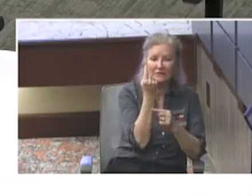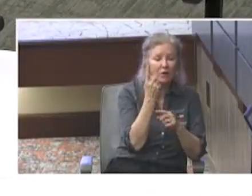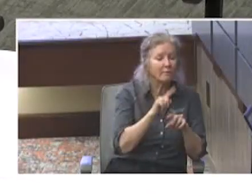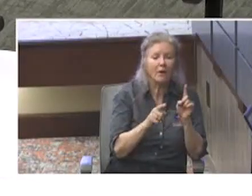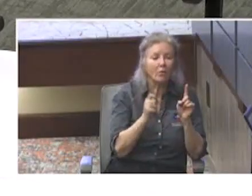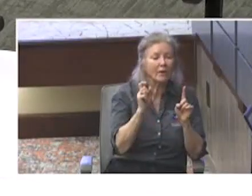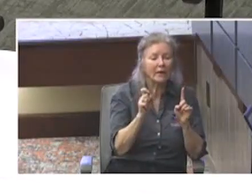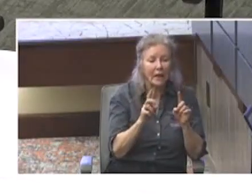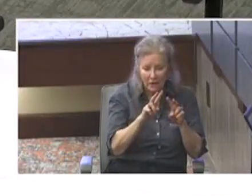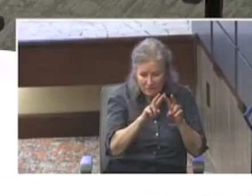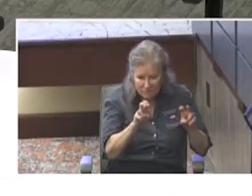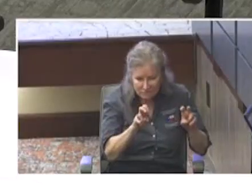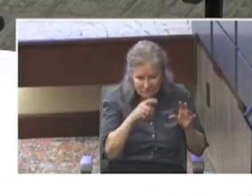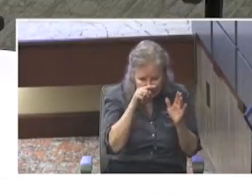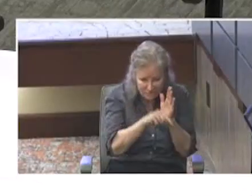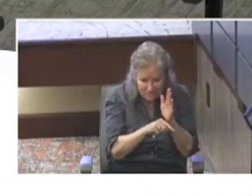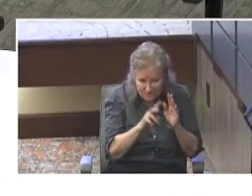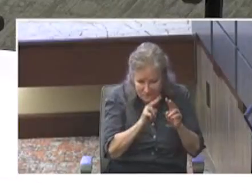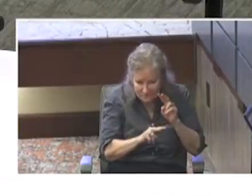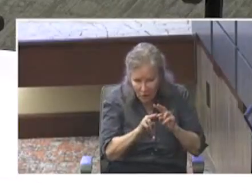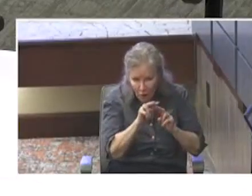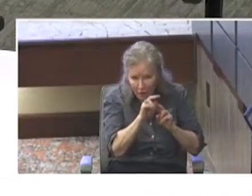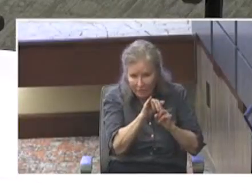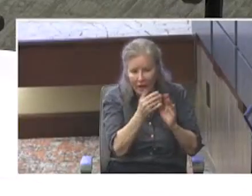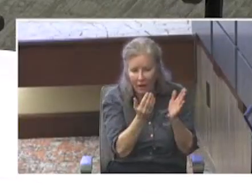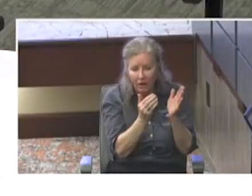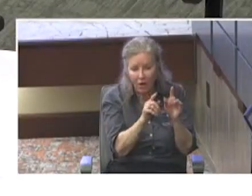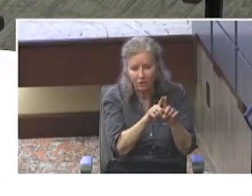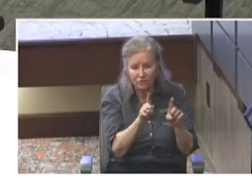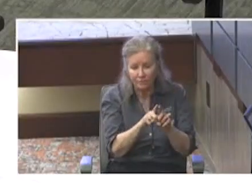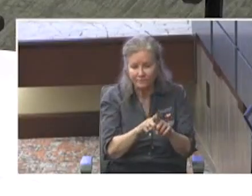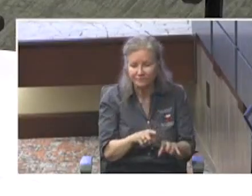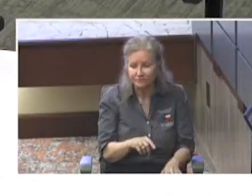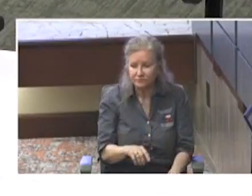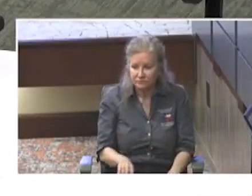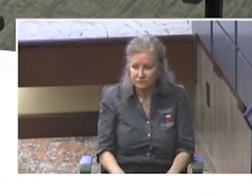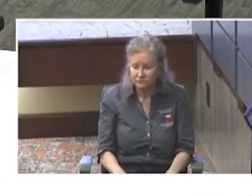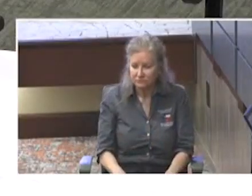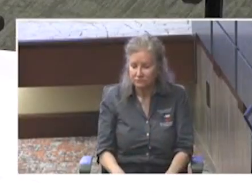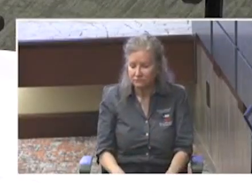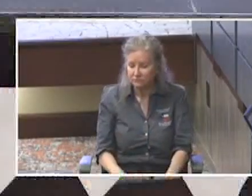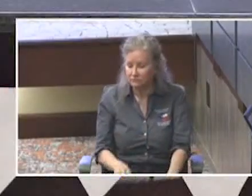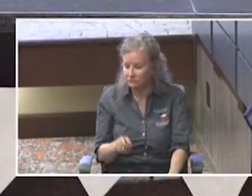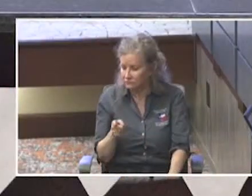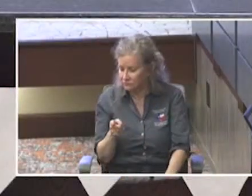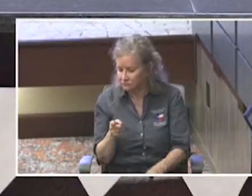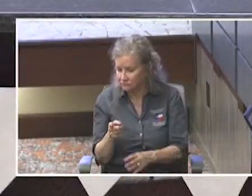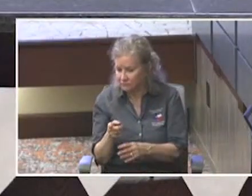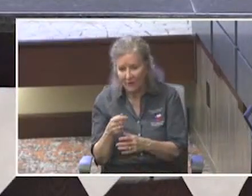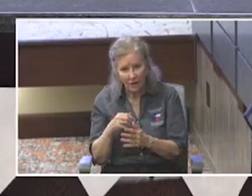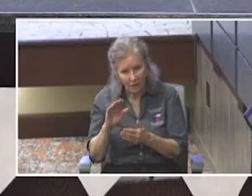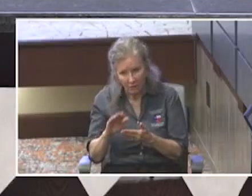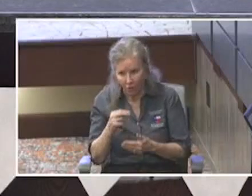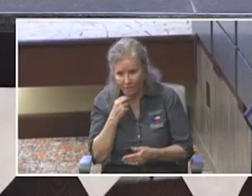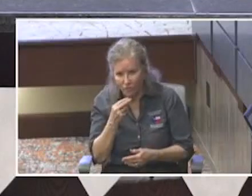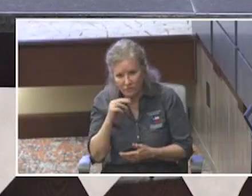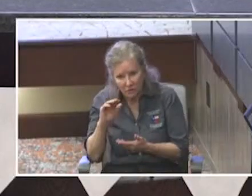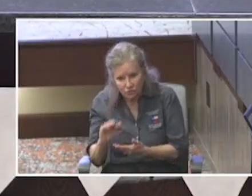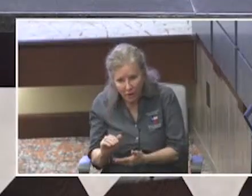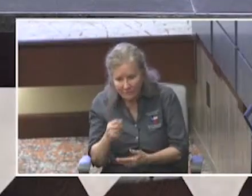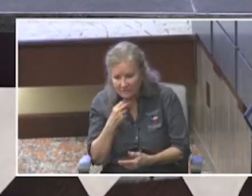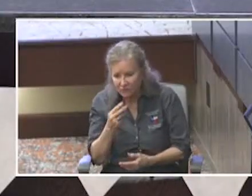dive into that as well because we track those attendance numbers. Yep, and you had some good information in the informal report too, that I'll follow up with a couple of questions